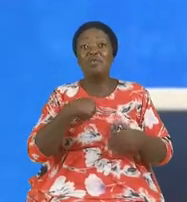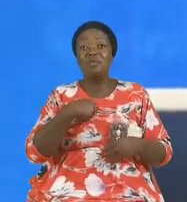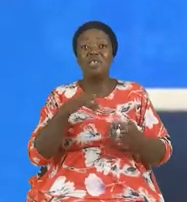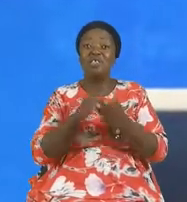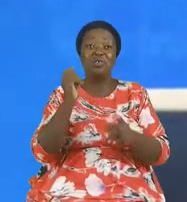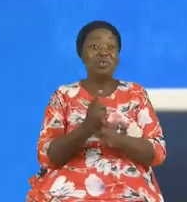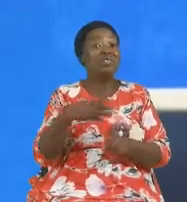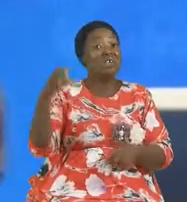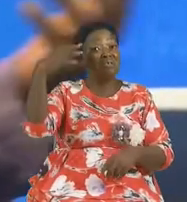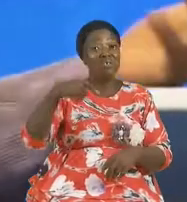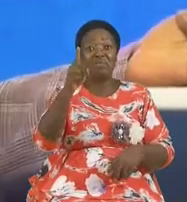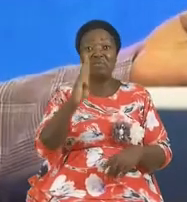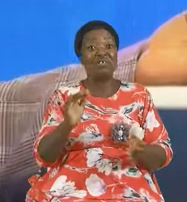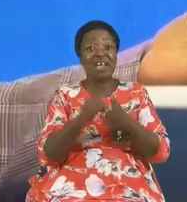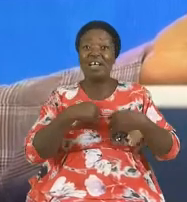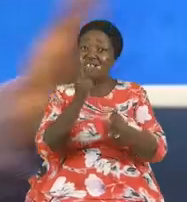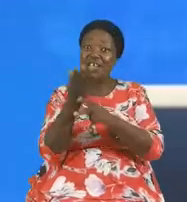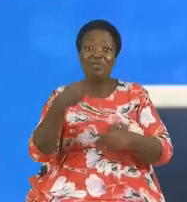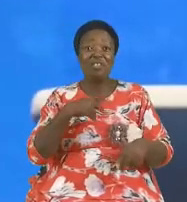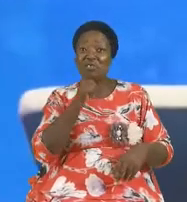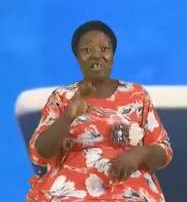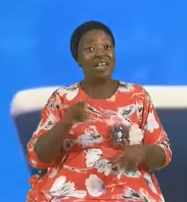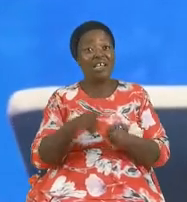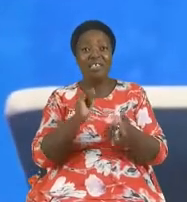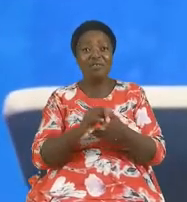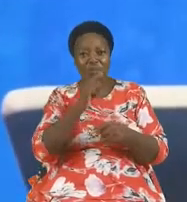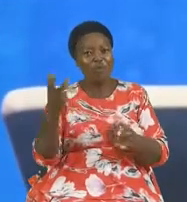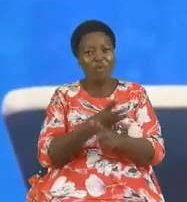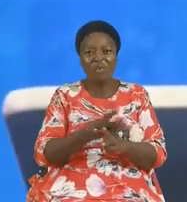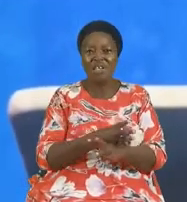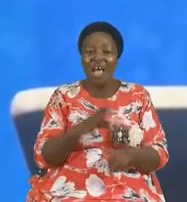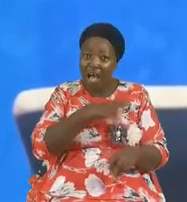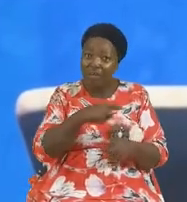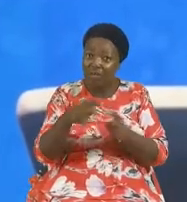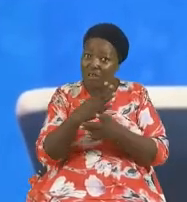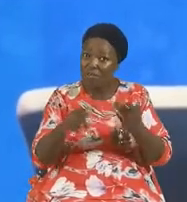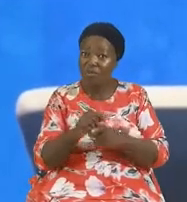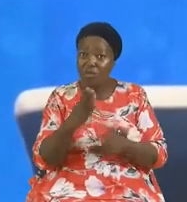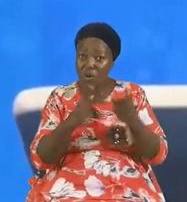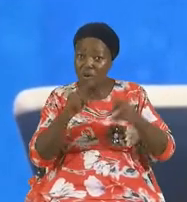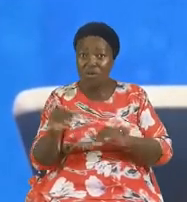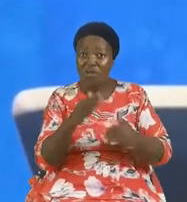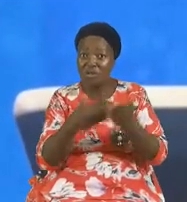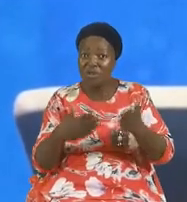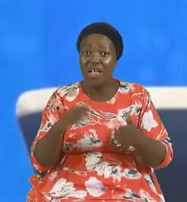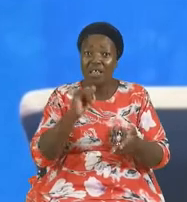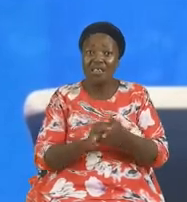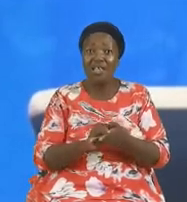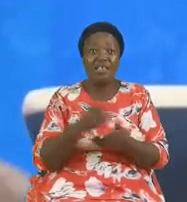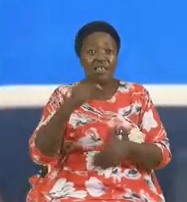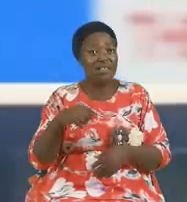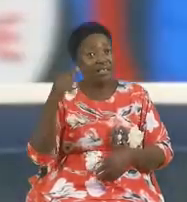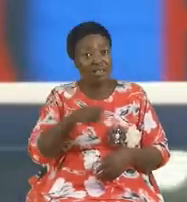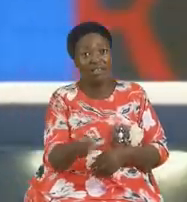me is only the grace of God that has kept me, that I'm not like that. I could have been worse. And